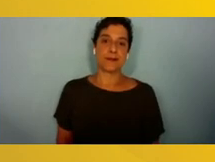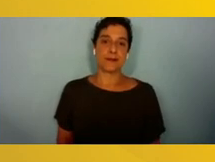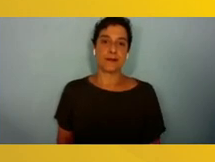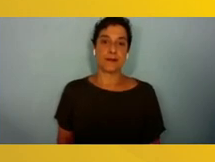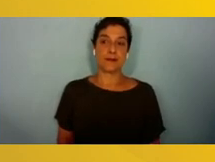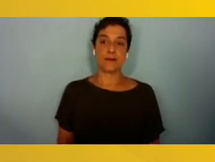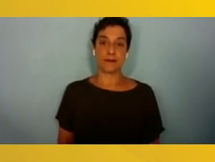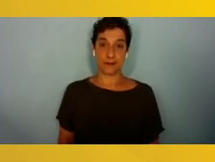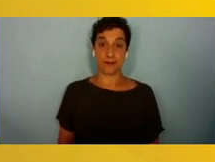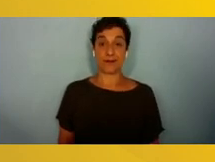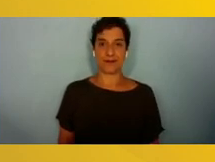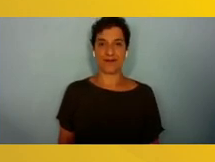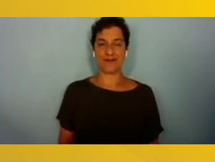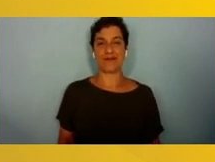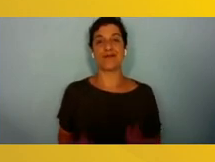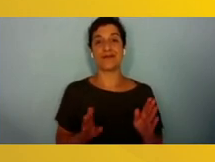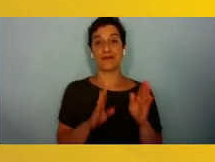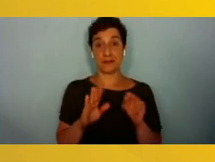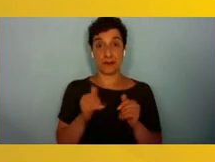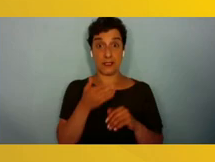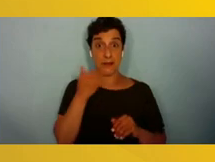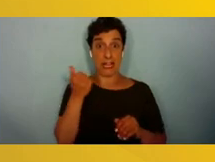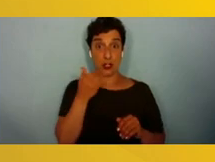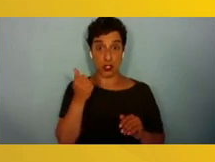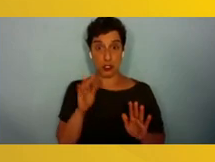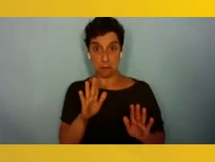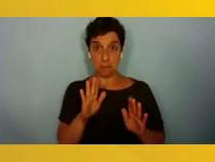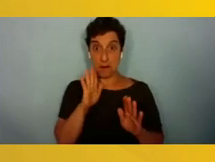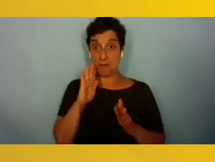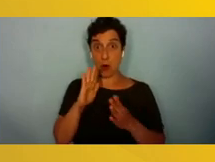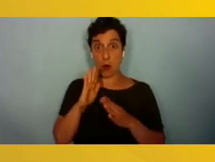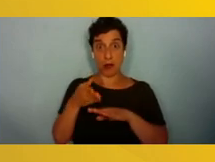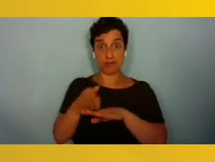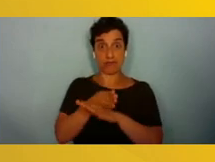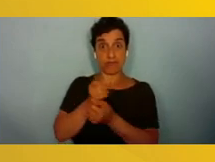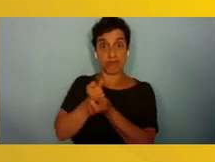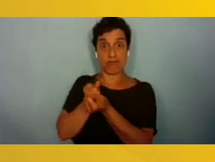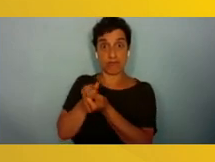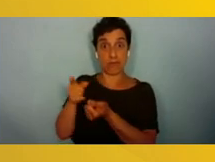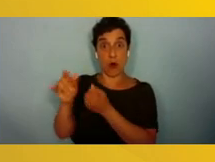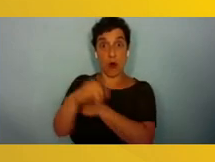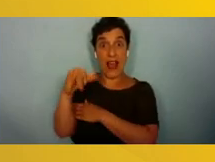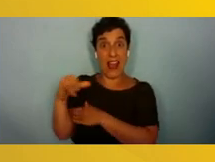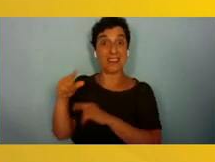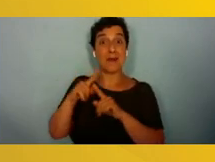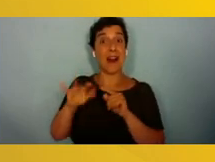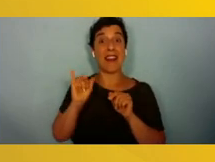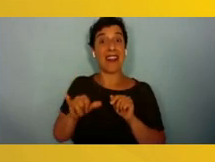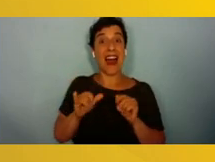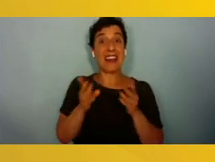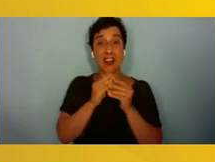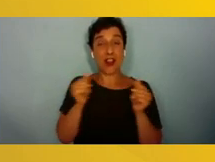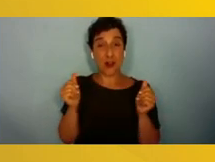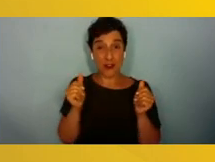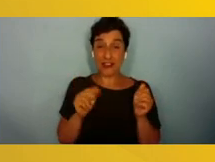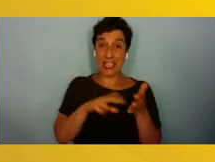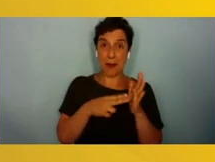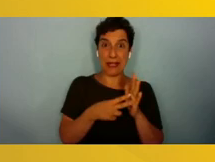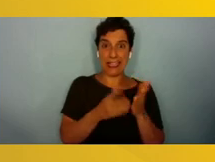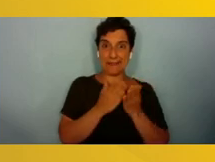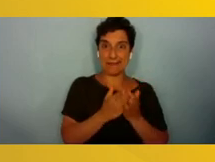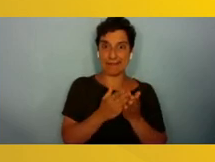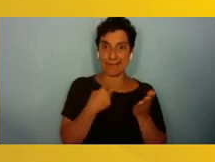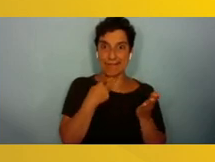All right, so we did a little better with helping the whales, but that solution did not really let the ships do the deliveries they